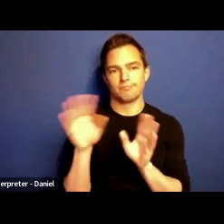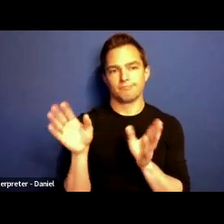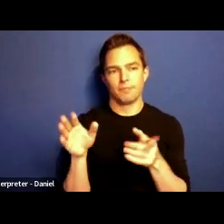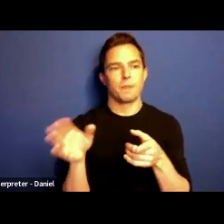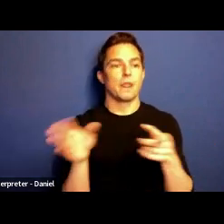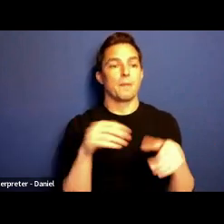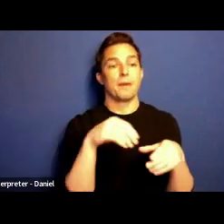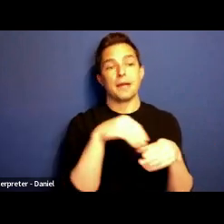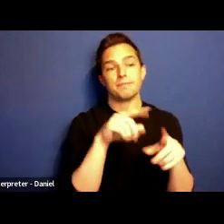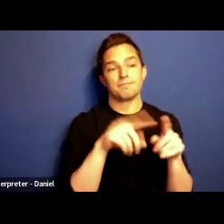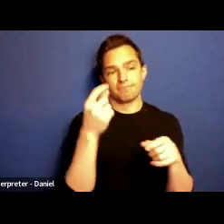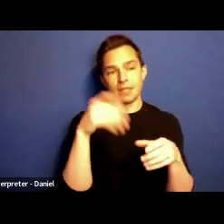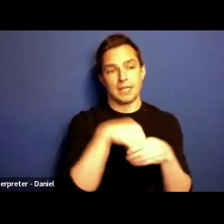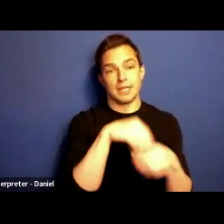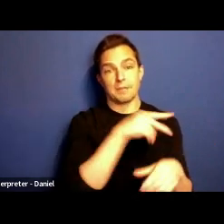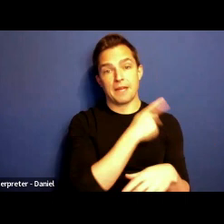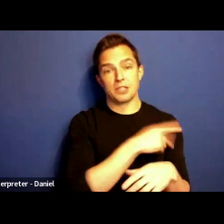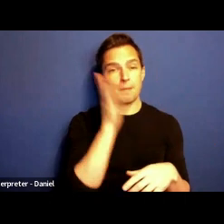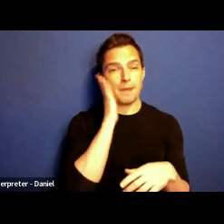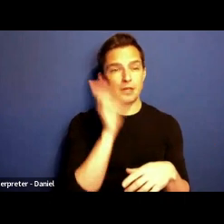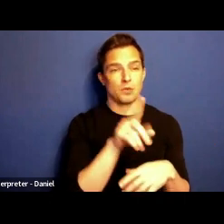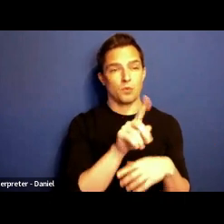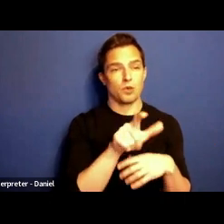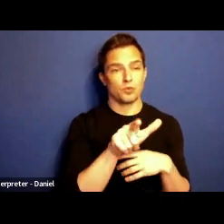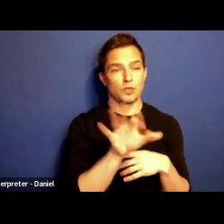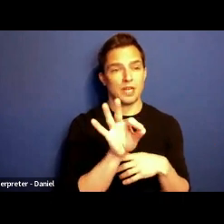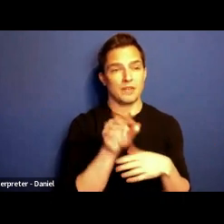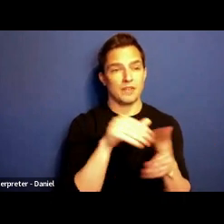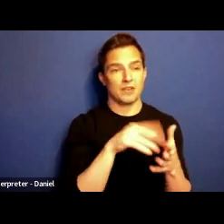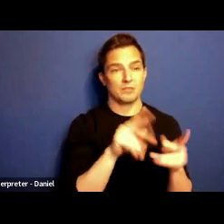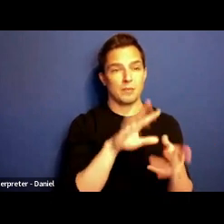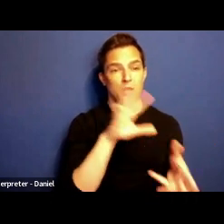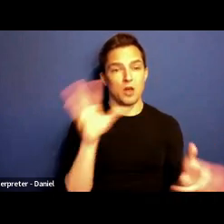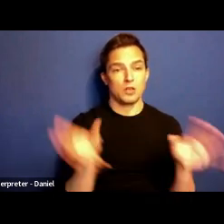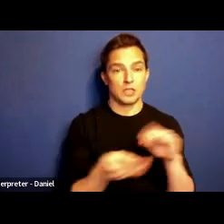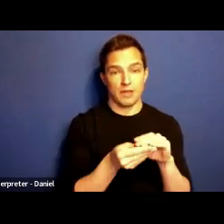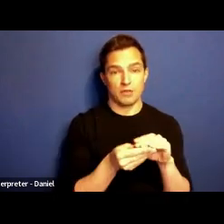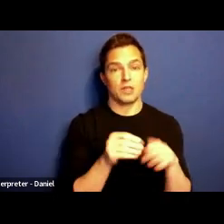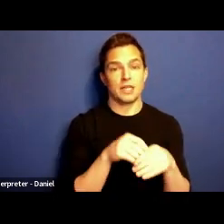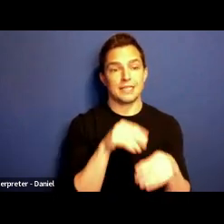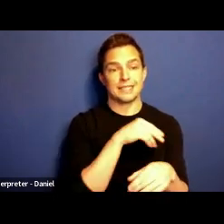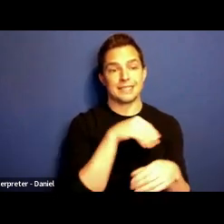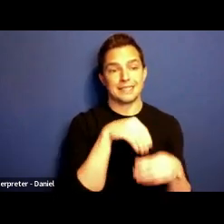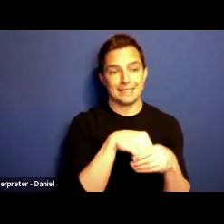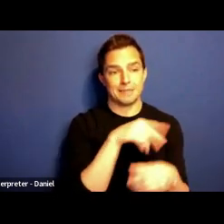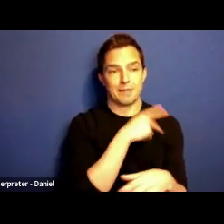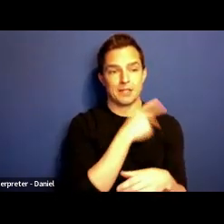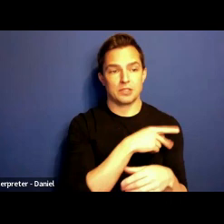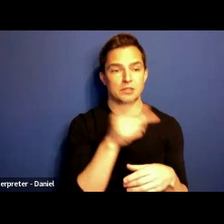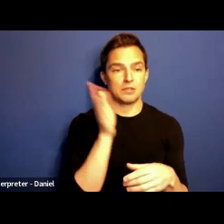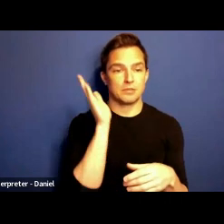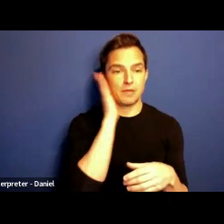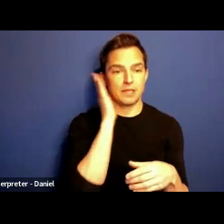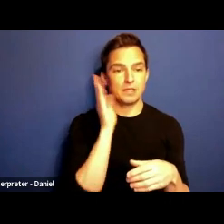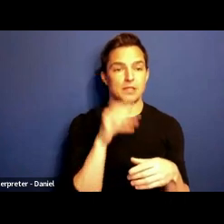inpatient beds, there were 129,000 people in total in an inpatient bed in